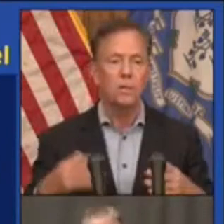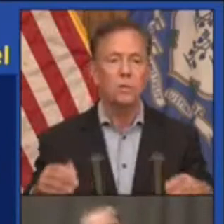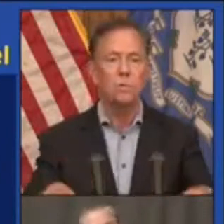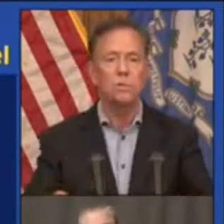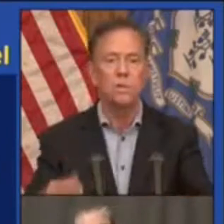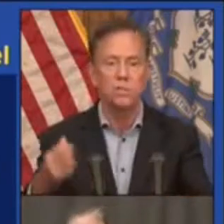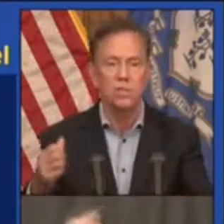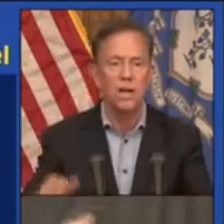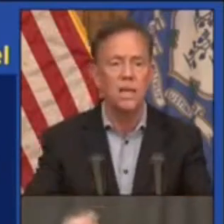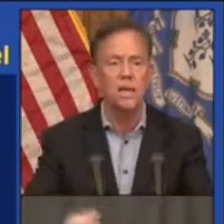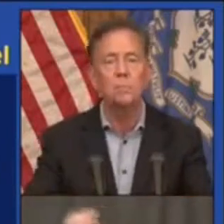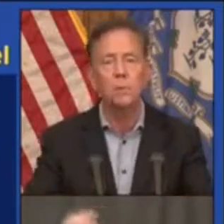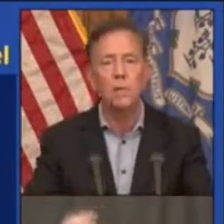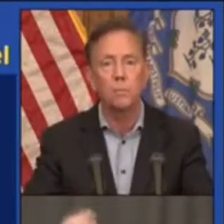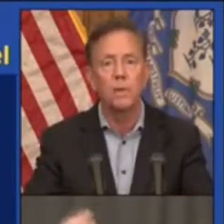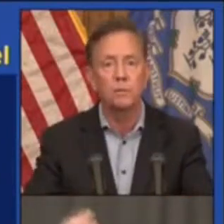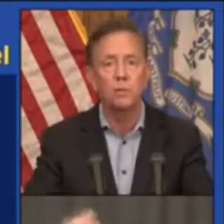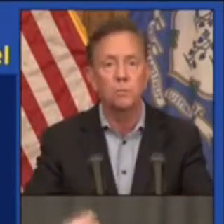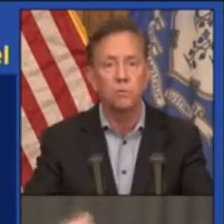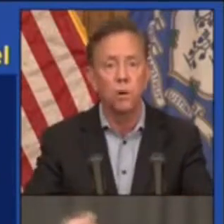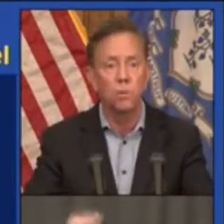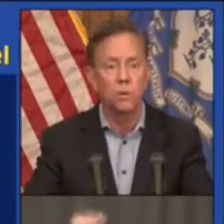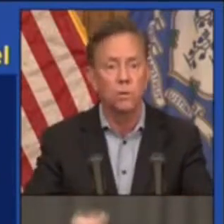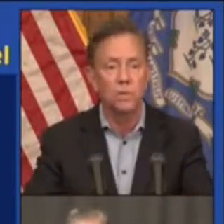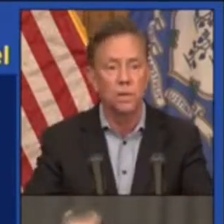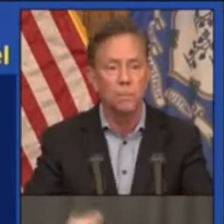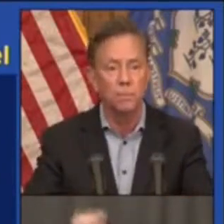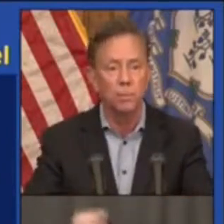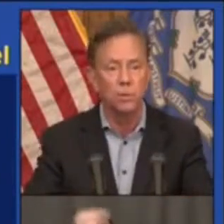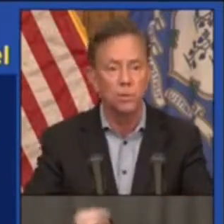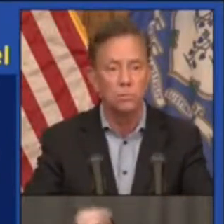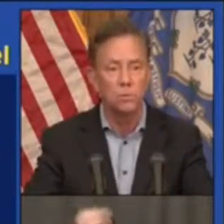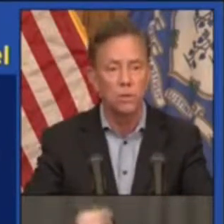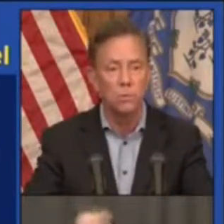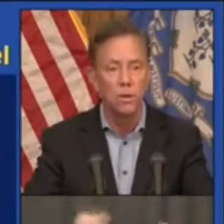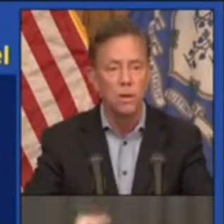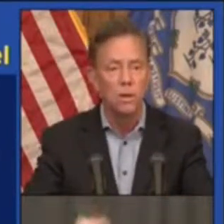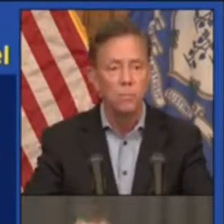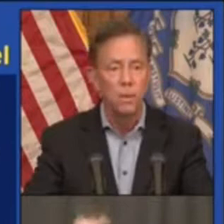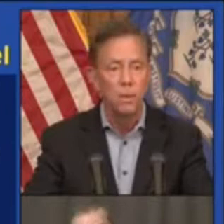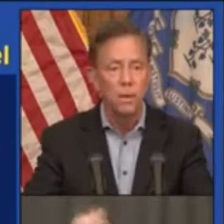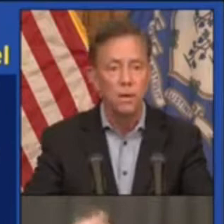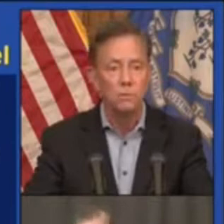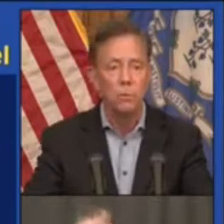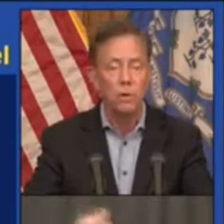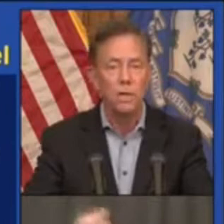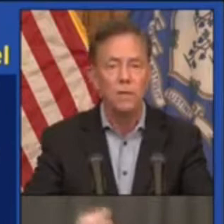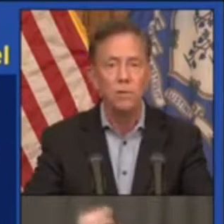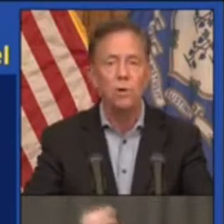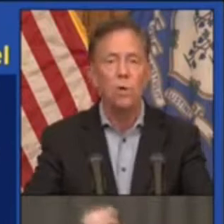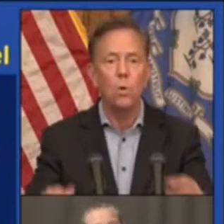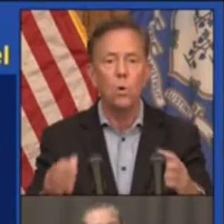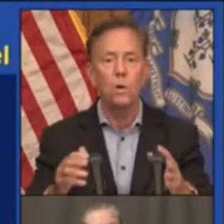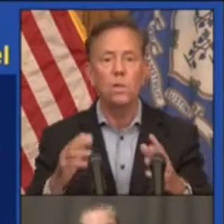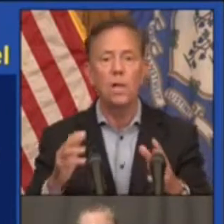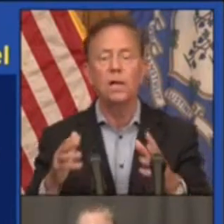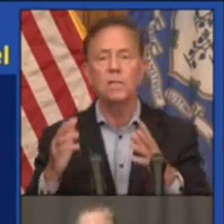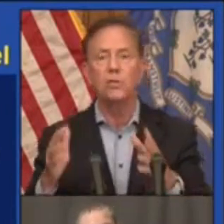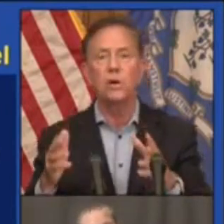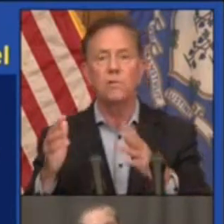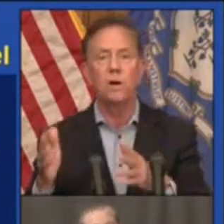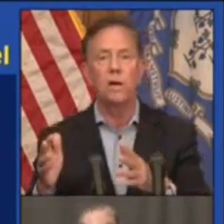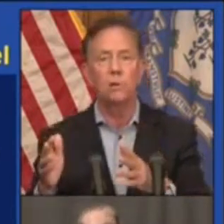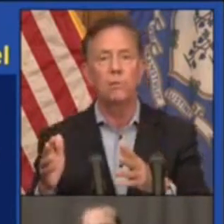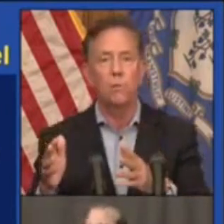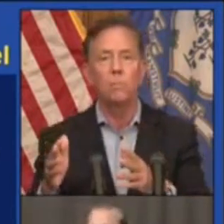do was tighten that up a little bit in terms of what we're telling people to do. So we're going to give you an online